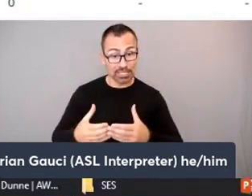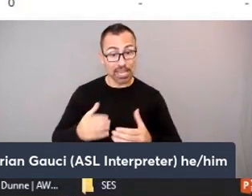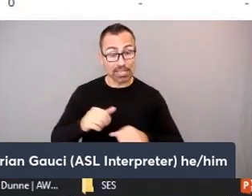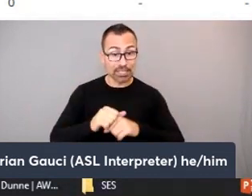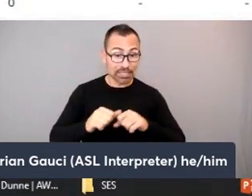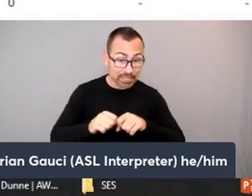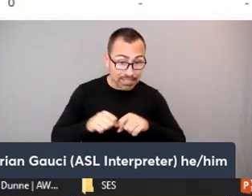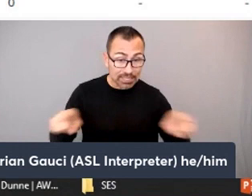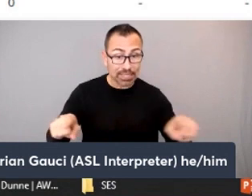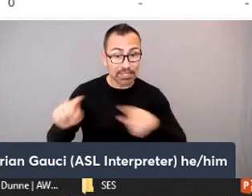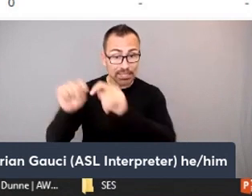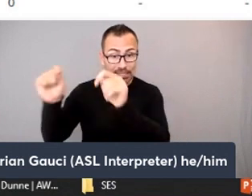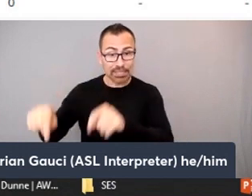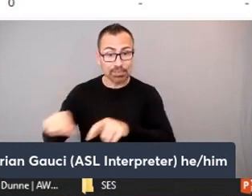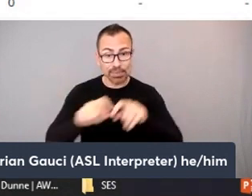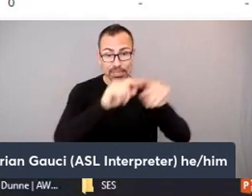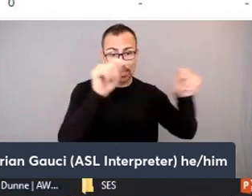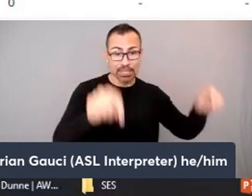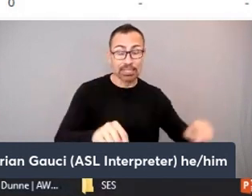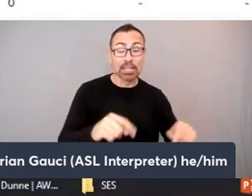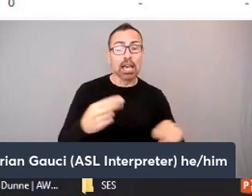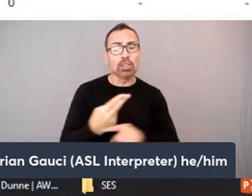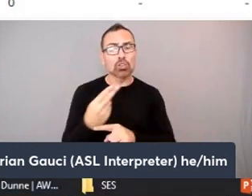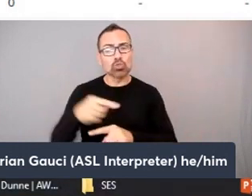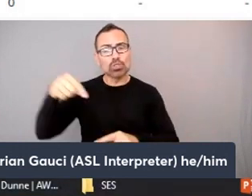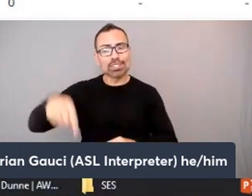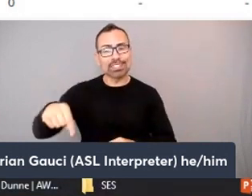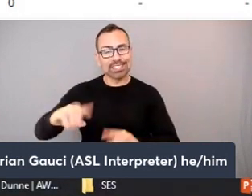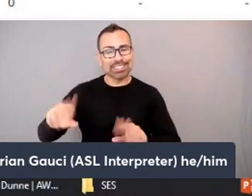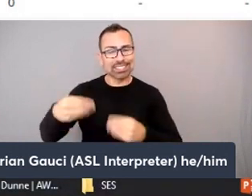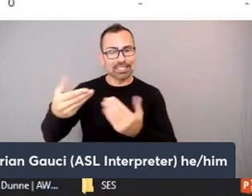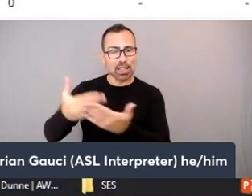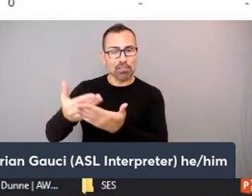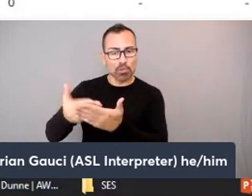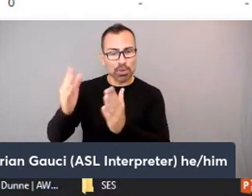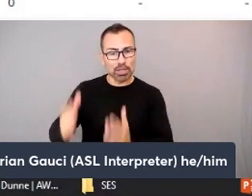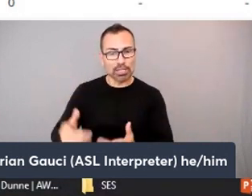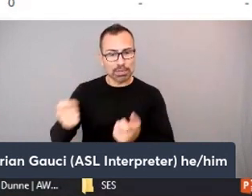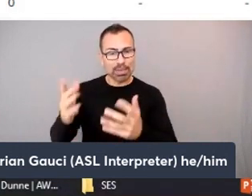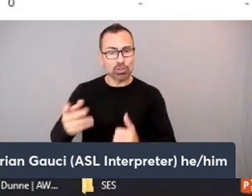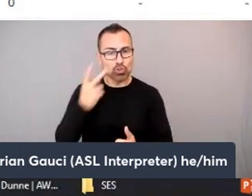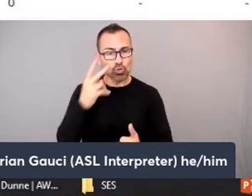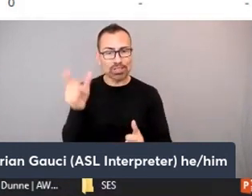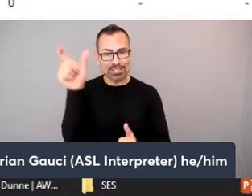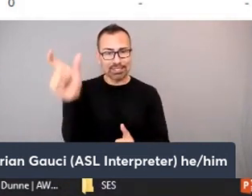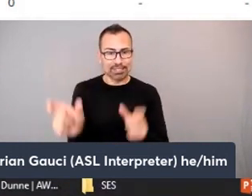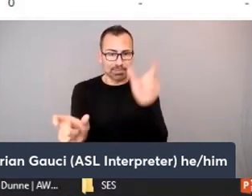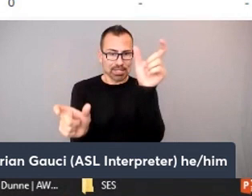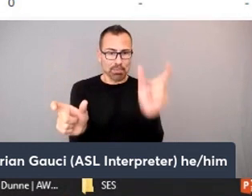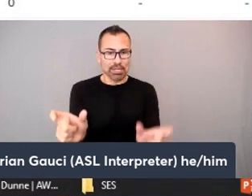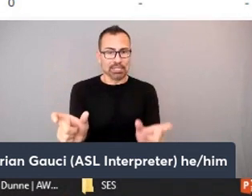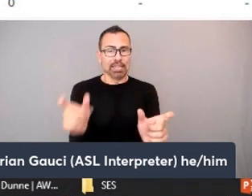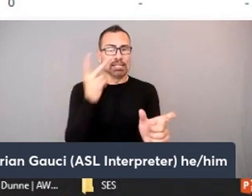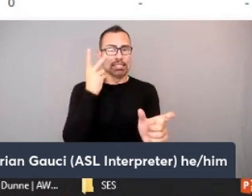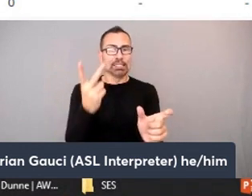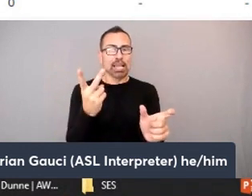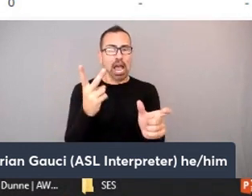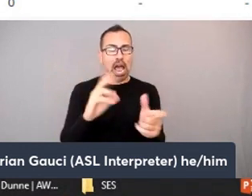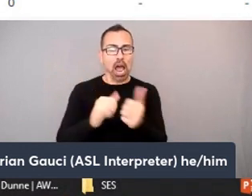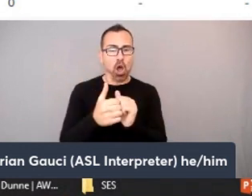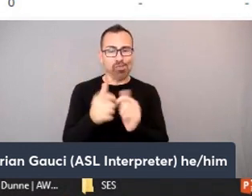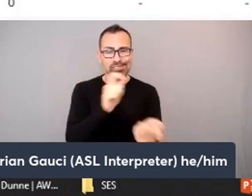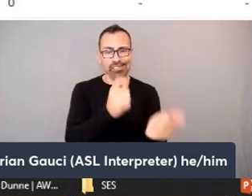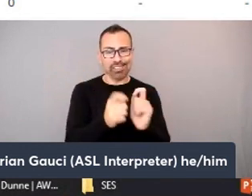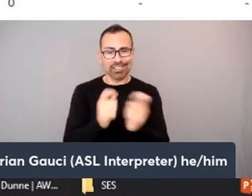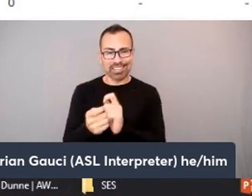Virtual Deliverability Manager, you see those funnels side by side, and that can help you understand what the impact of different changes in your